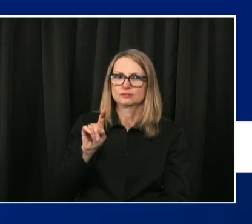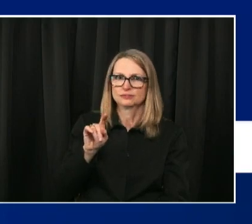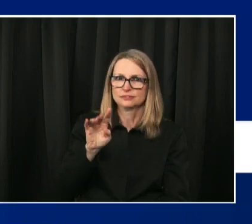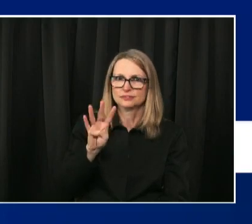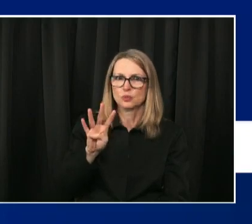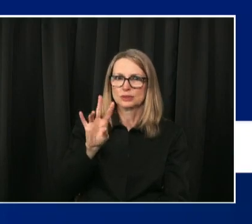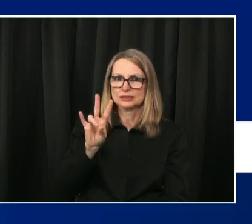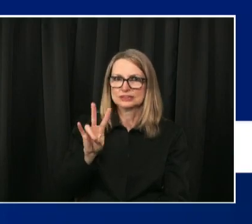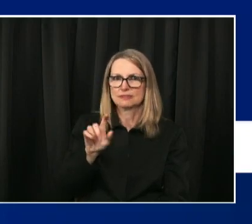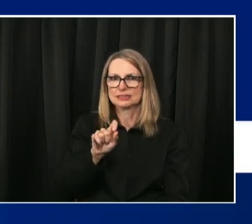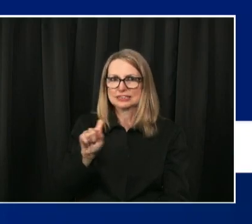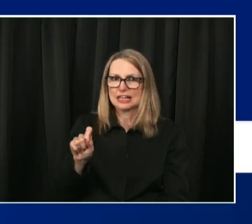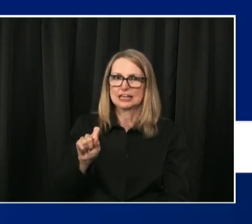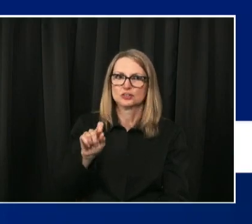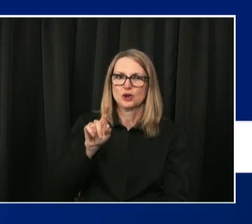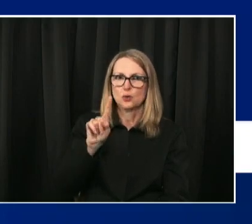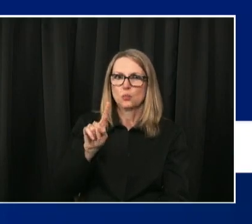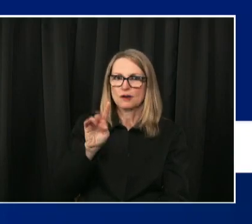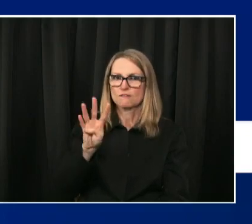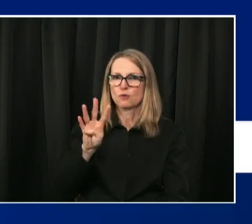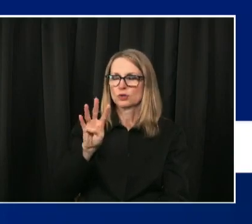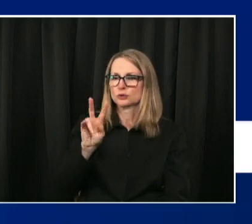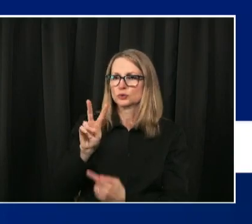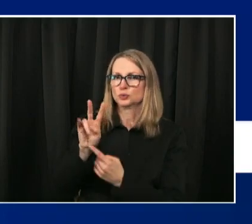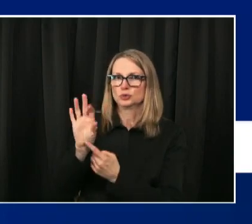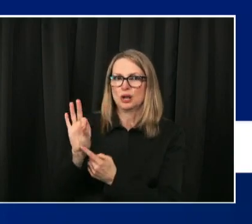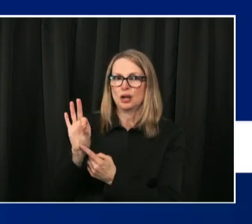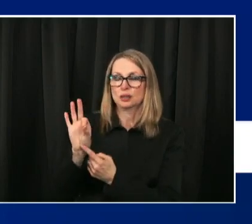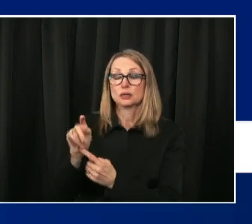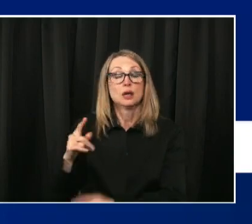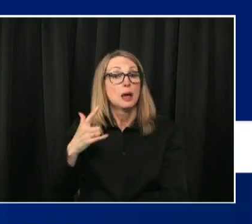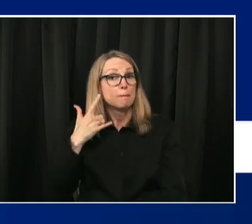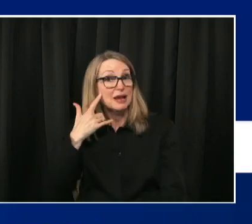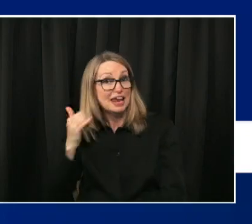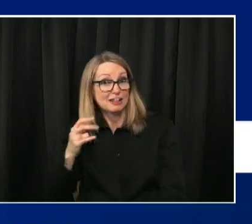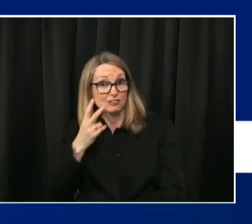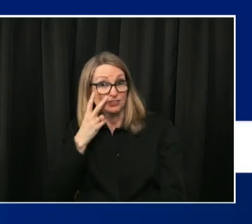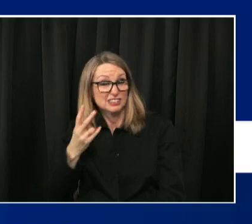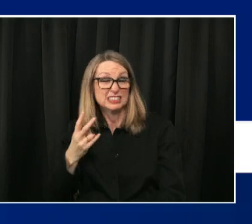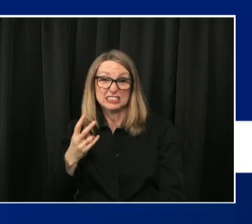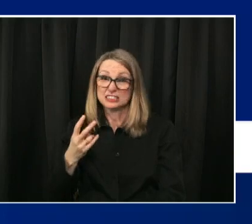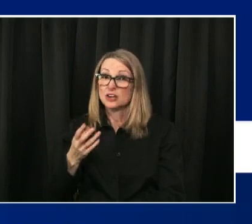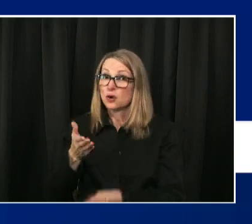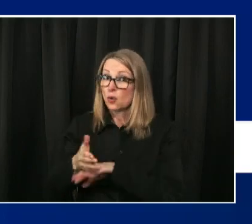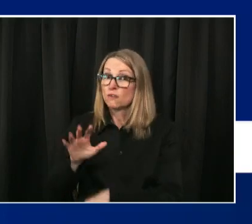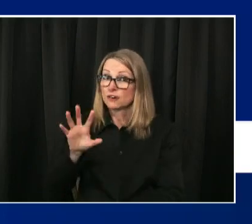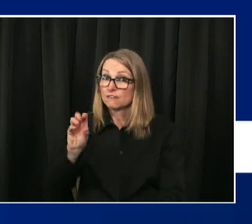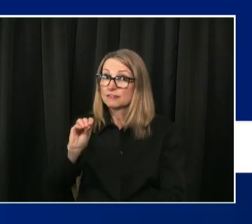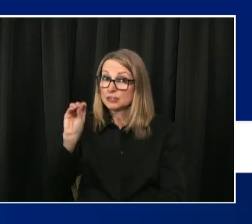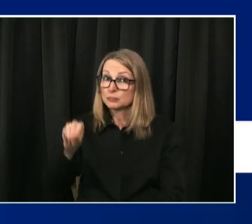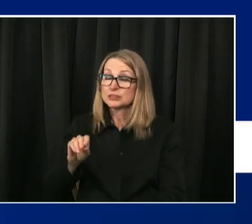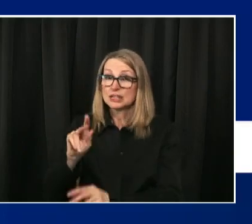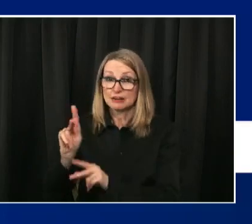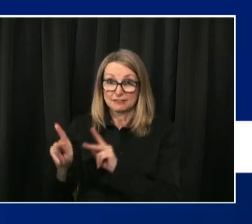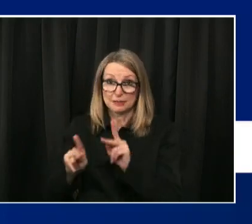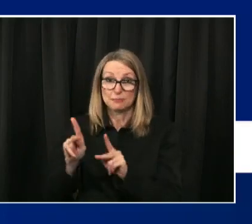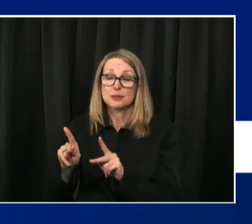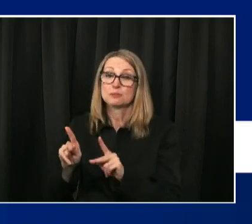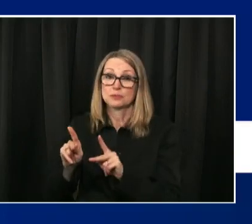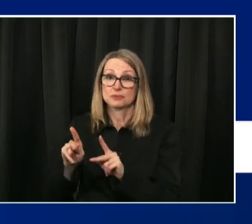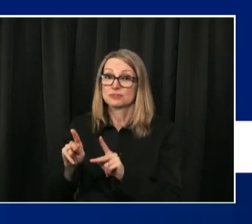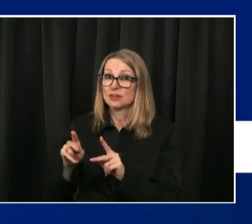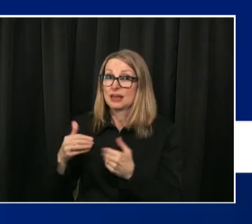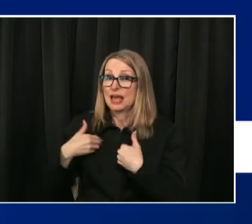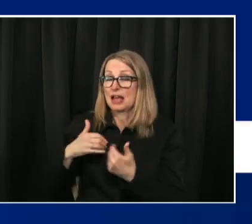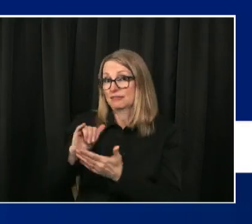B1427/B1429 variant. To put that in perspective, California is now seeing well over 50% of the specimens that are positive in California coming back